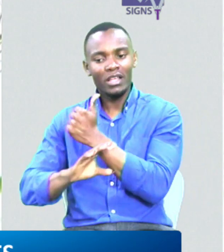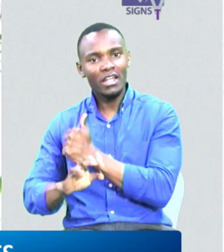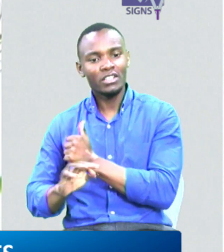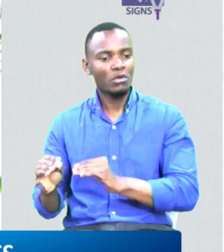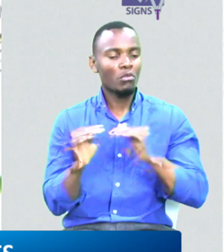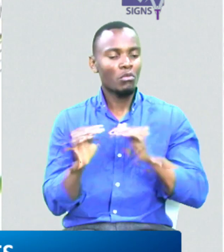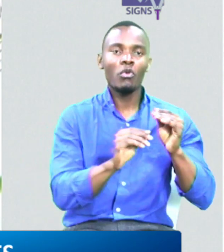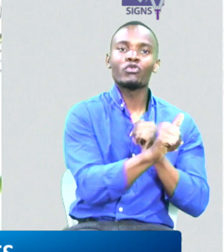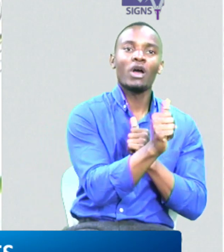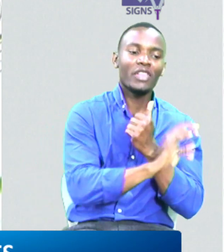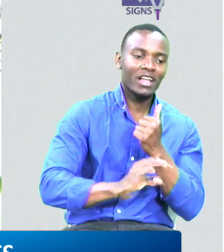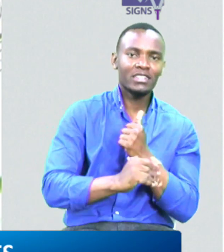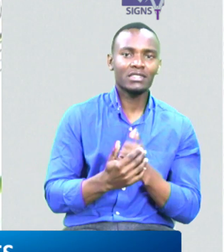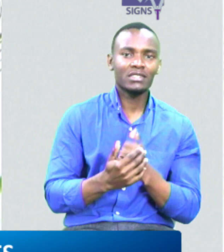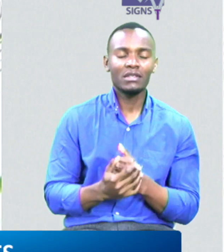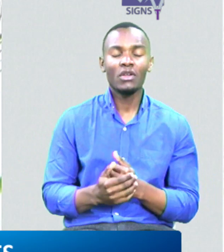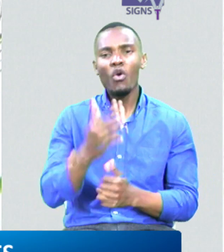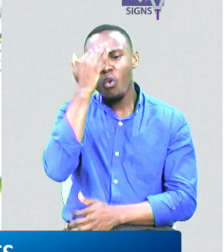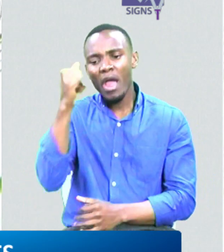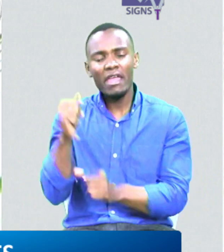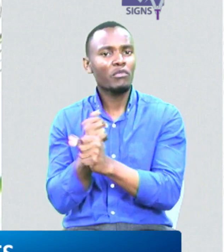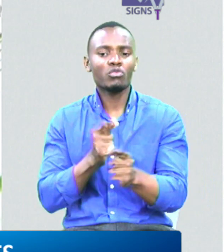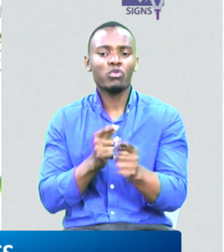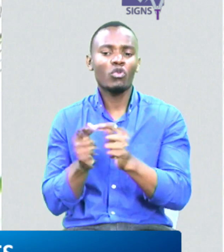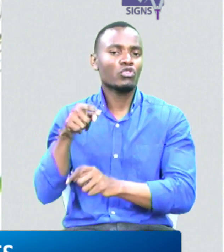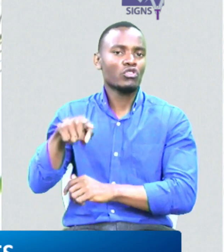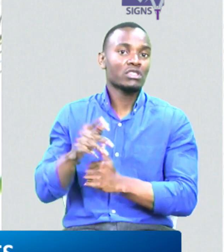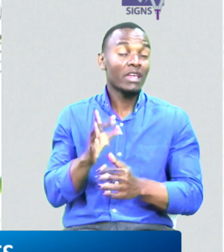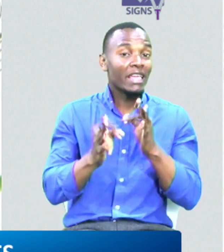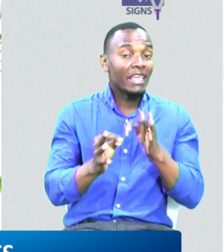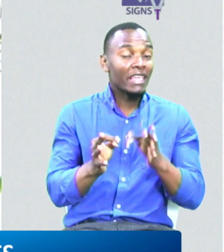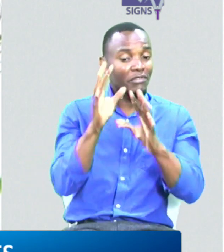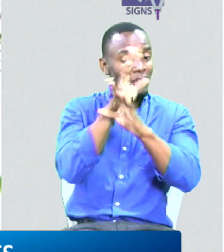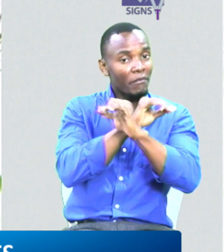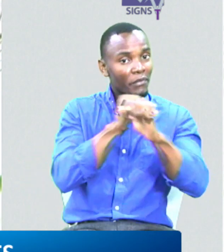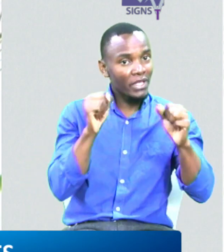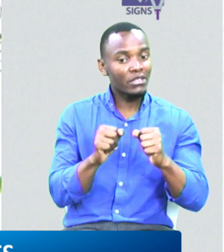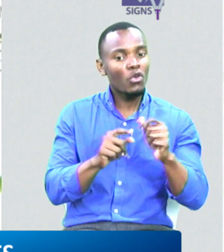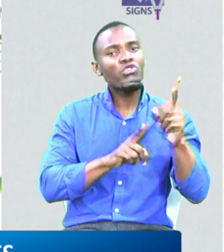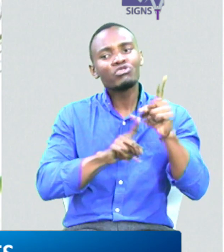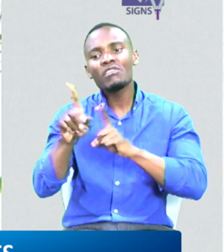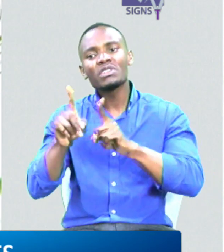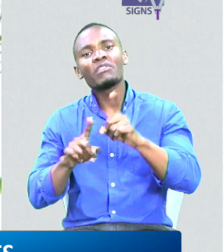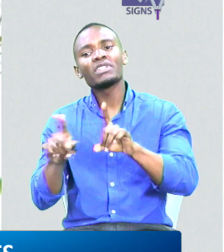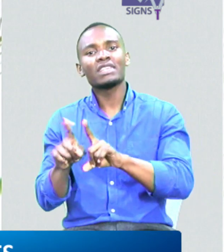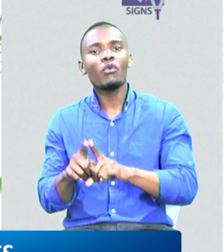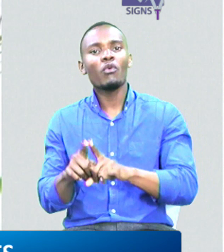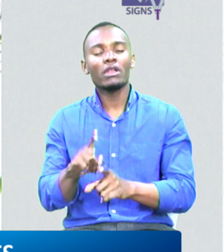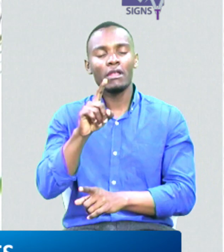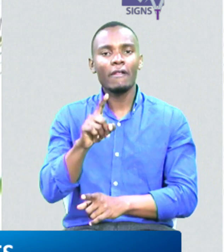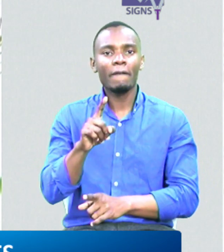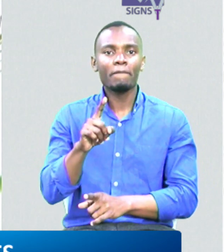country? Your Excellency, at times we have tried to hold cabinet committees, we can't. 5, 6, 7, 8 ministers are out of the